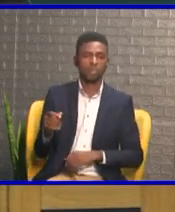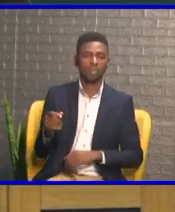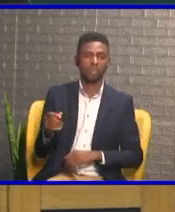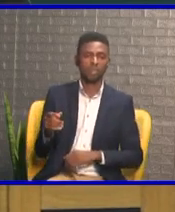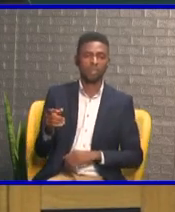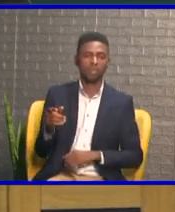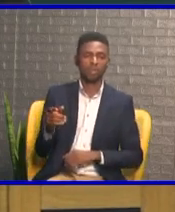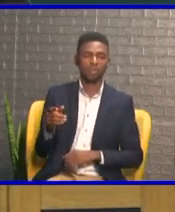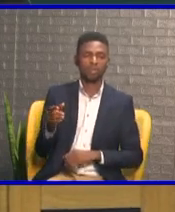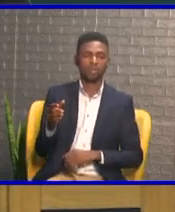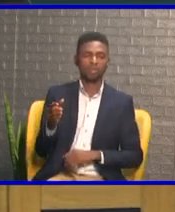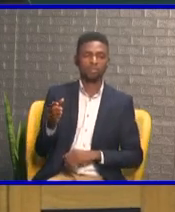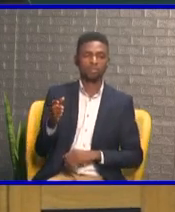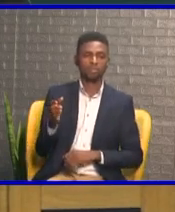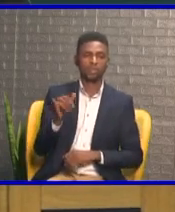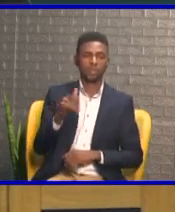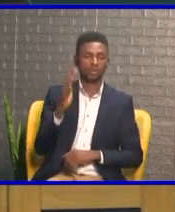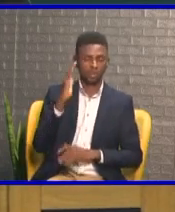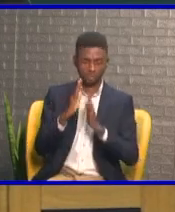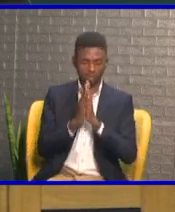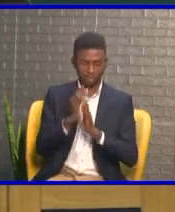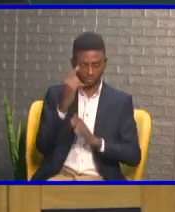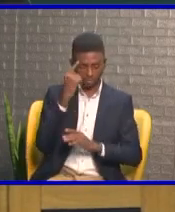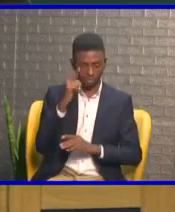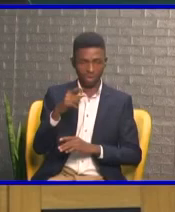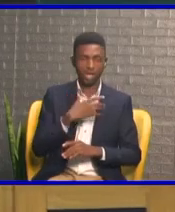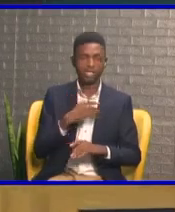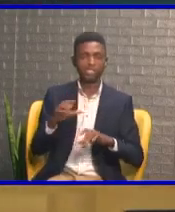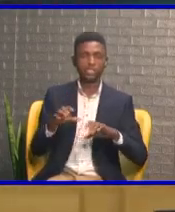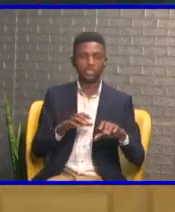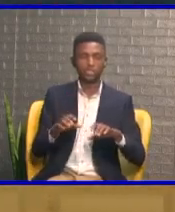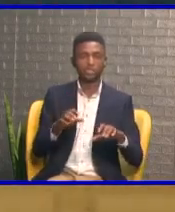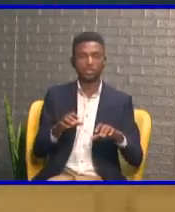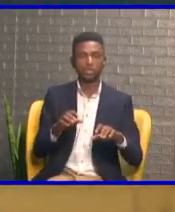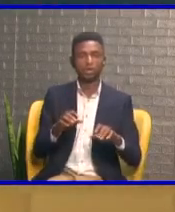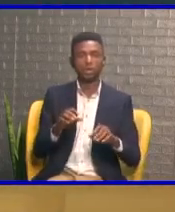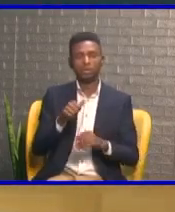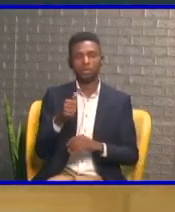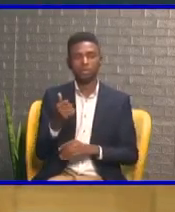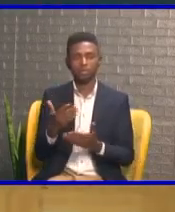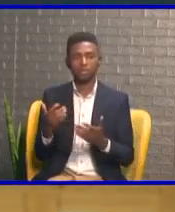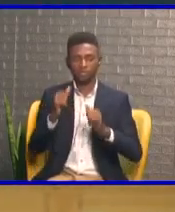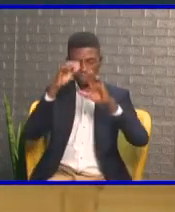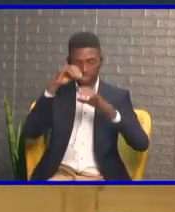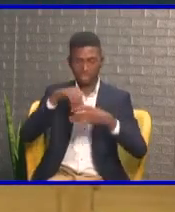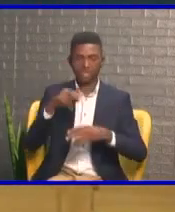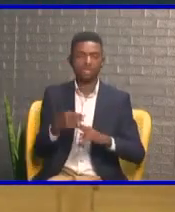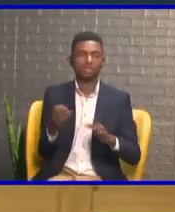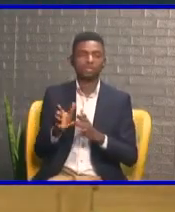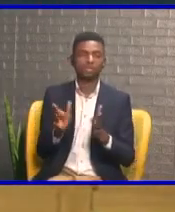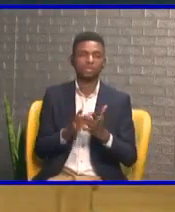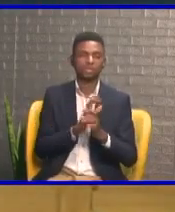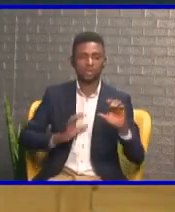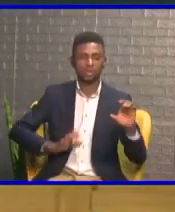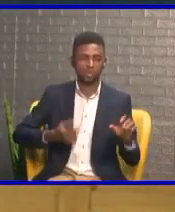altar call, up, and they will pray for you and do things. All right, Father. Father, in the name of Jesus, we pray over